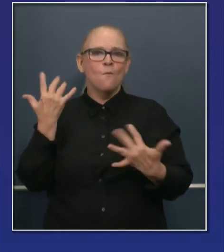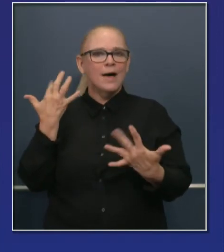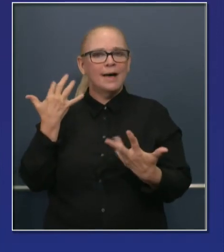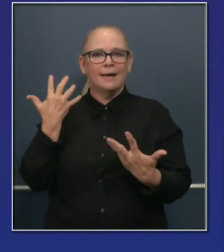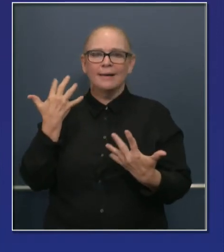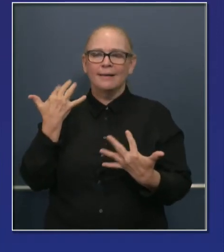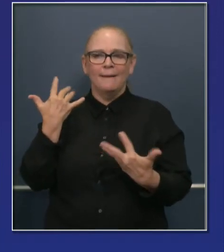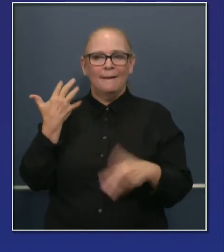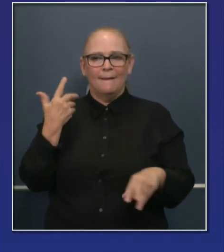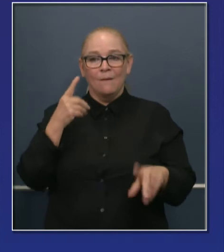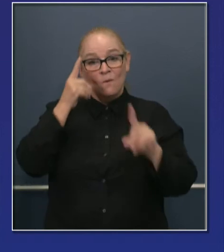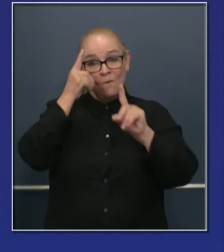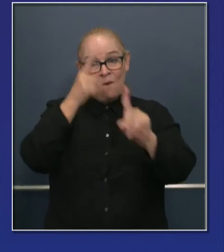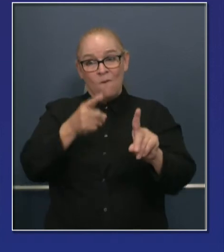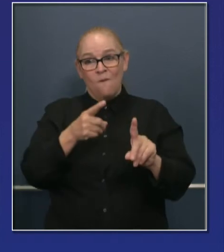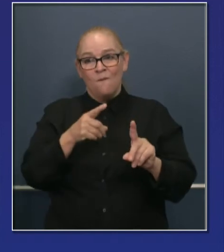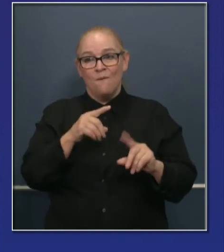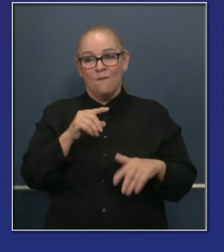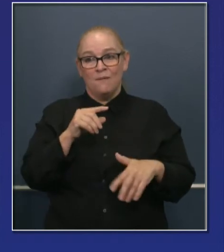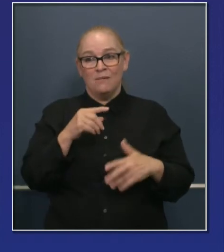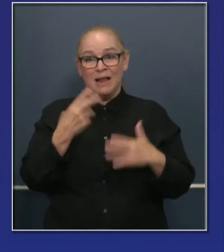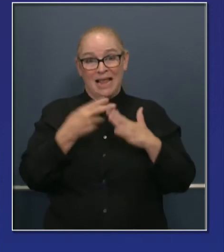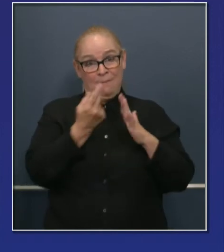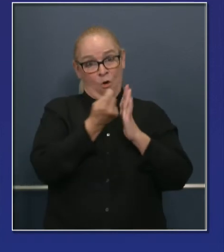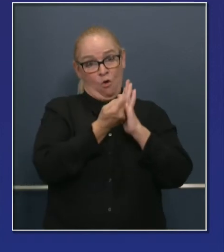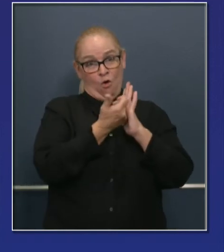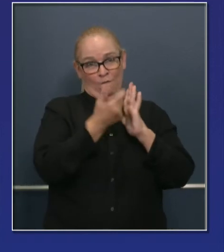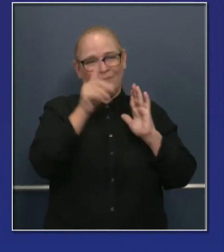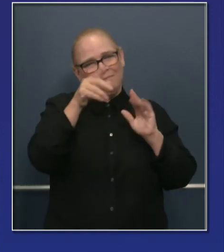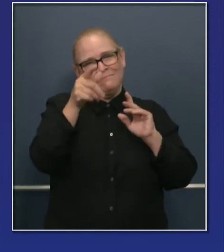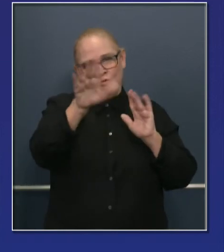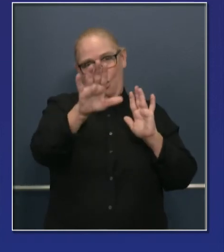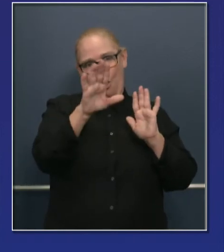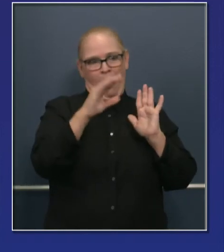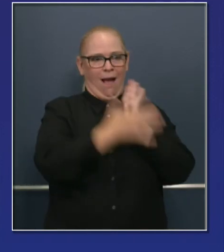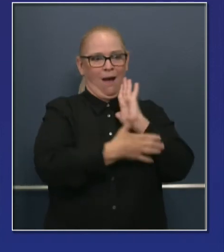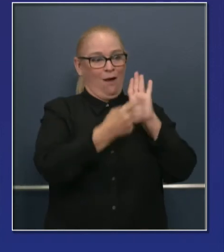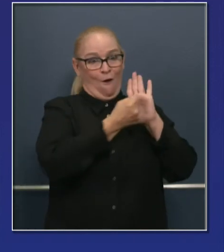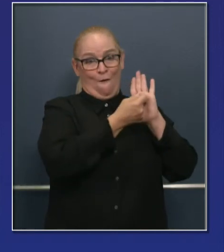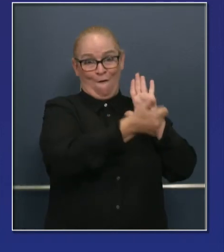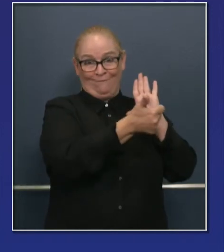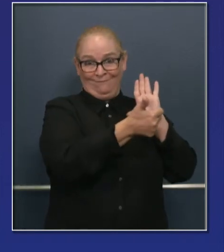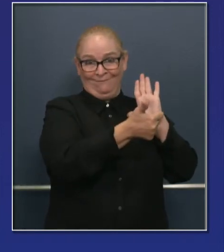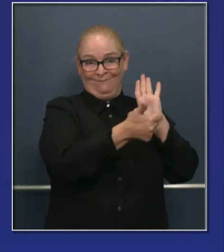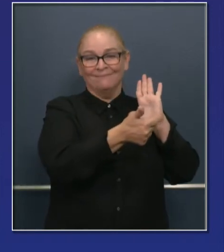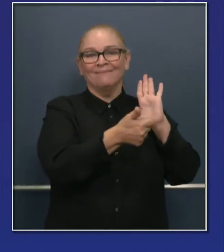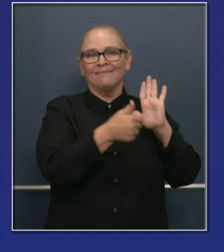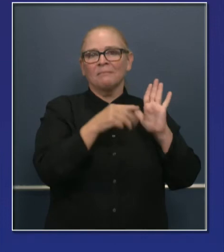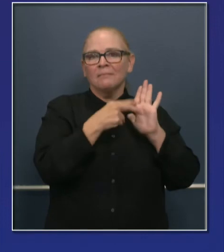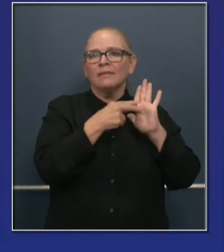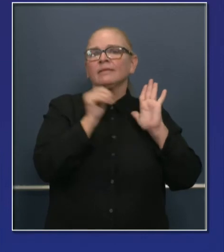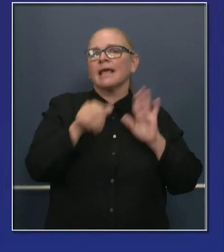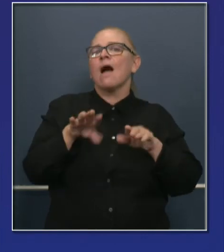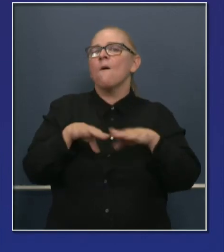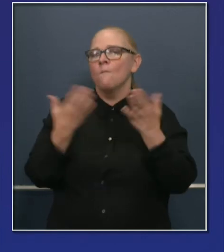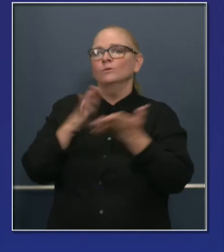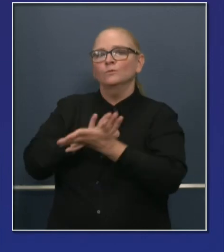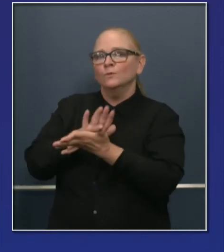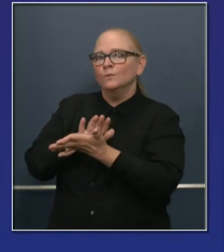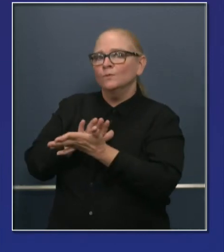weeks, and that gives us some confidence based on CDC guidelines, our own experience here in the state of